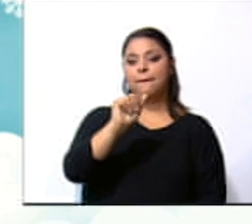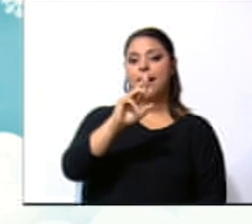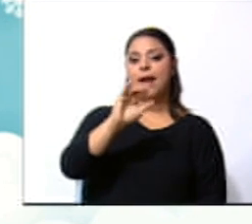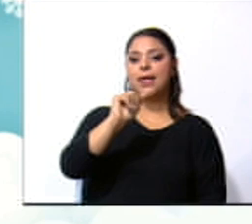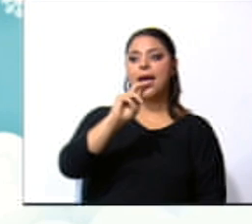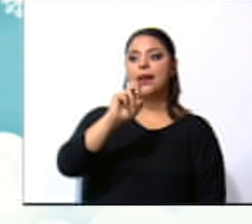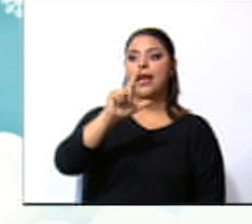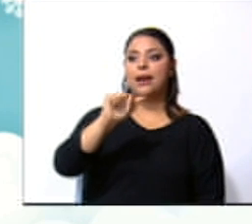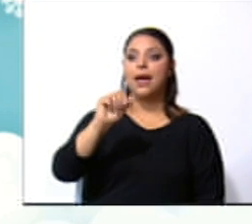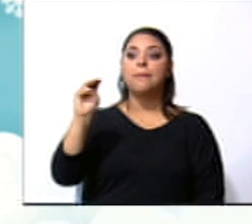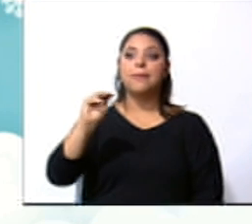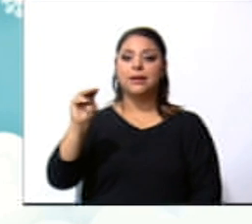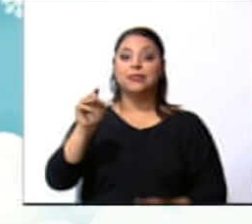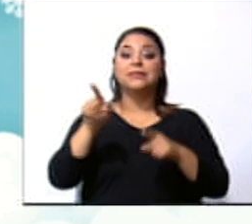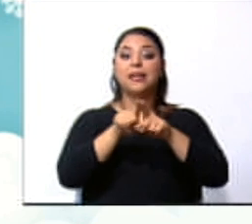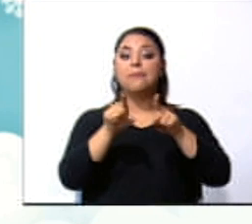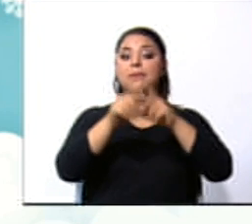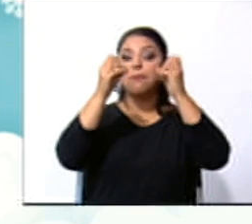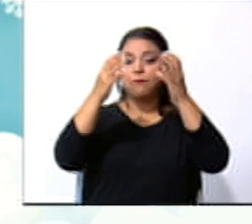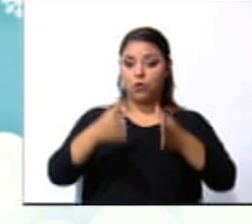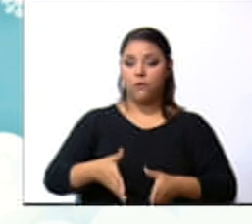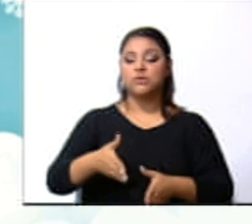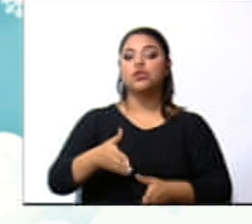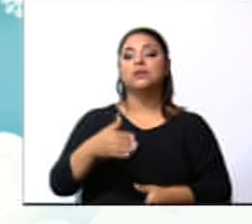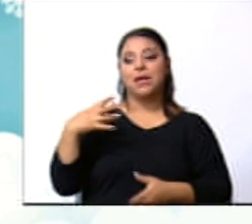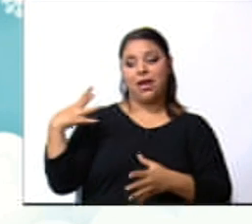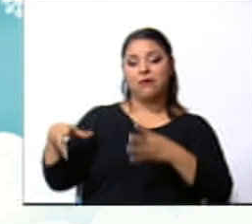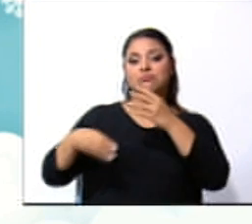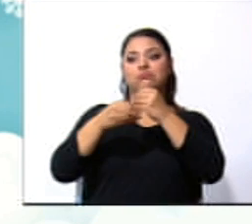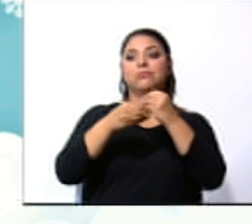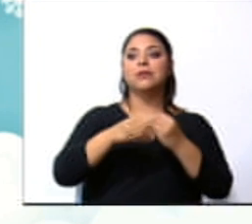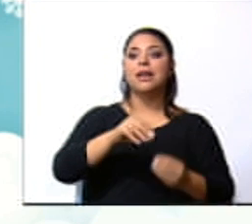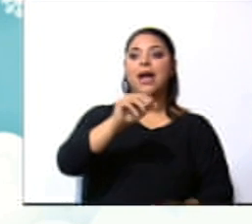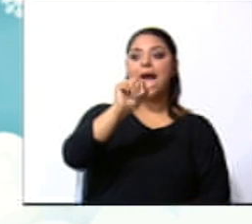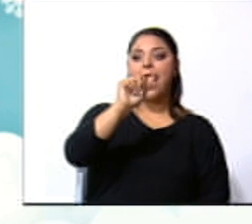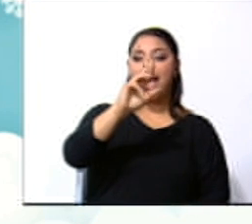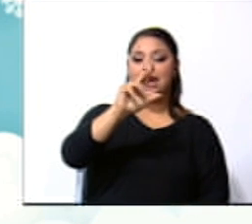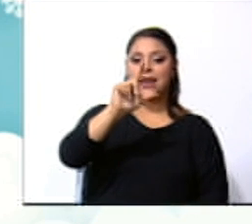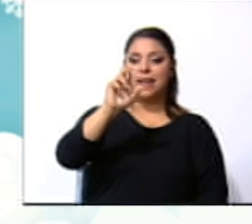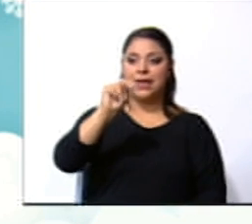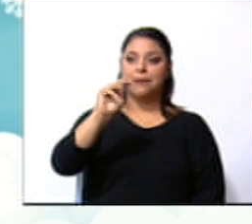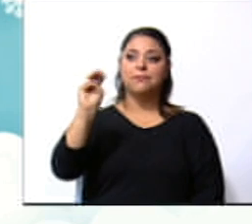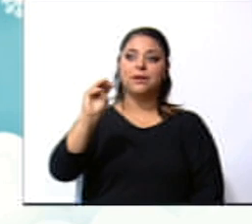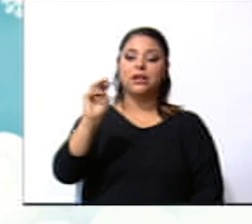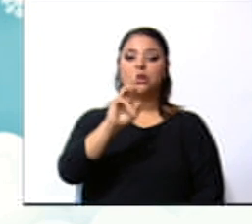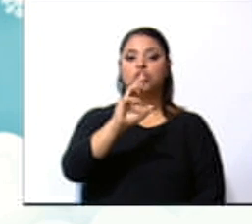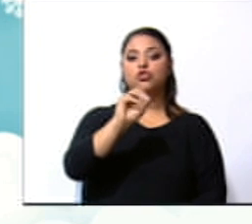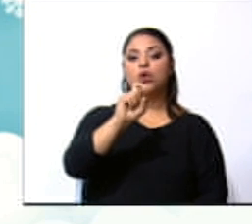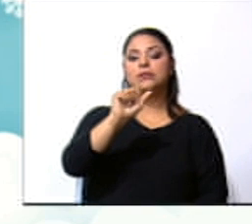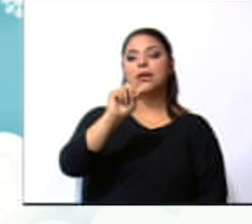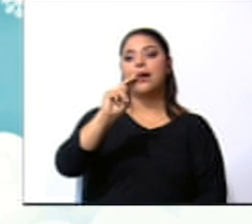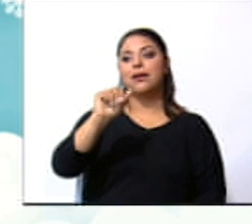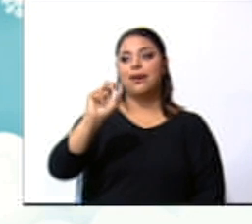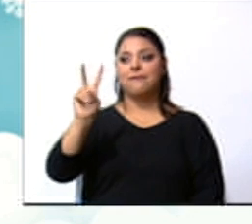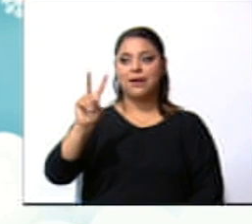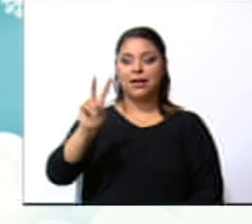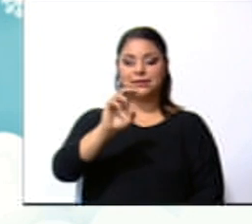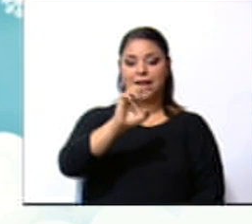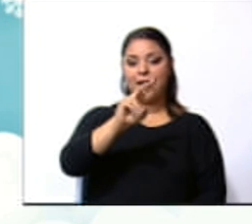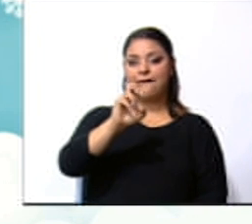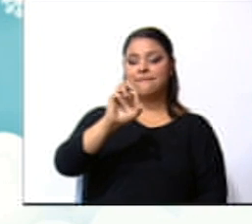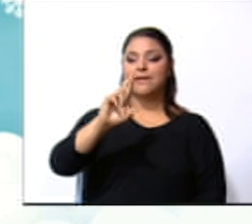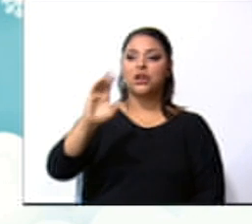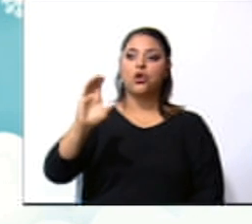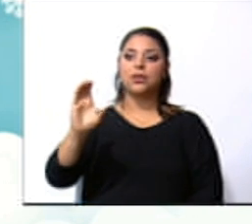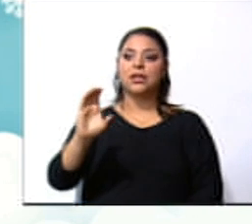some teachers that helped us, Arlene Madrid, Roxana Vargas, Ever Cordero, and Clarita Ramirez. Of course, all